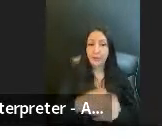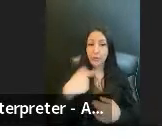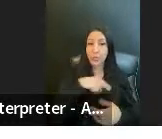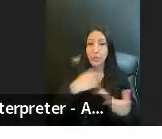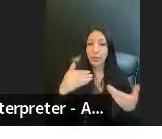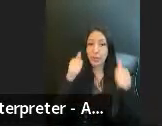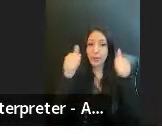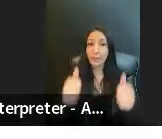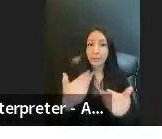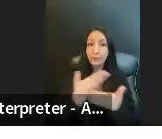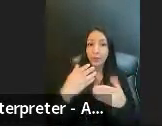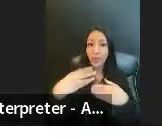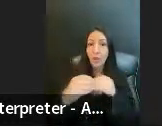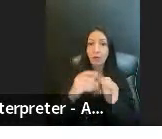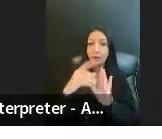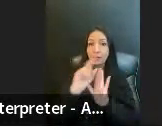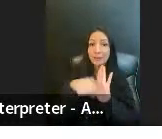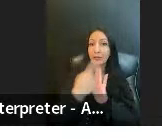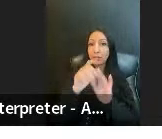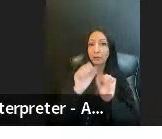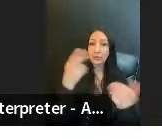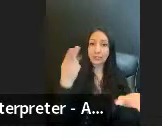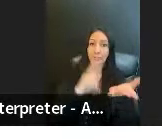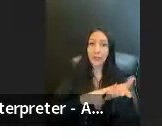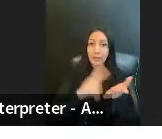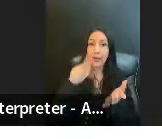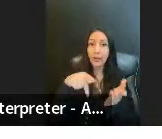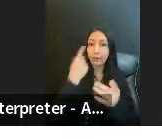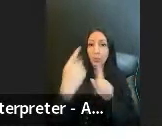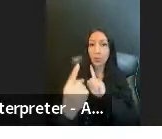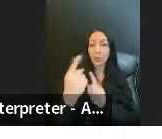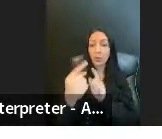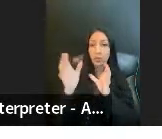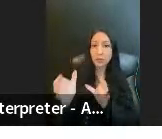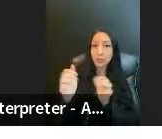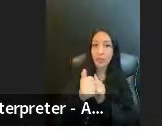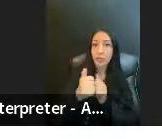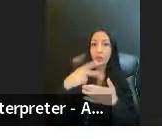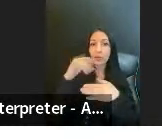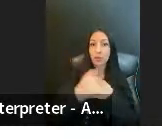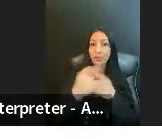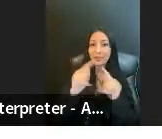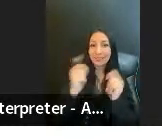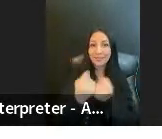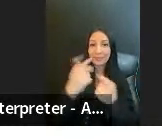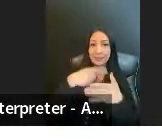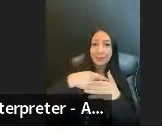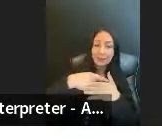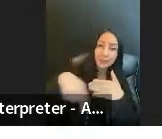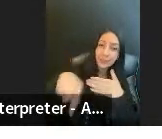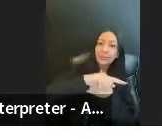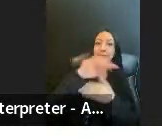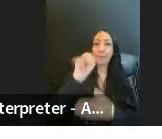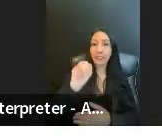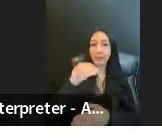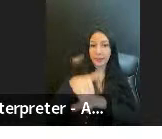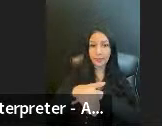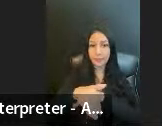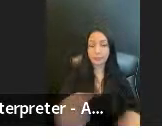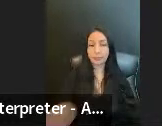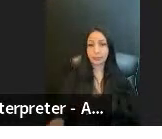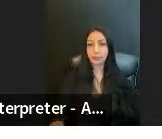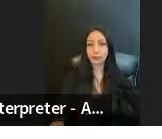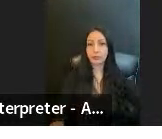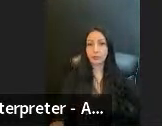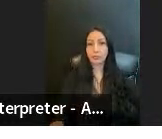up some office hours, so you can sign up for a one-on-one chat with the project team next Monday evening.